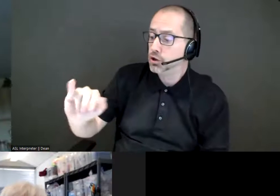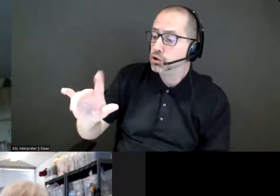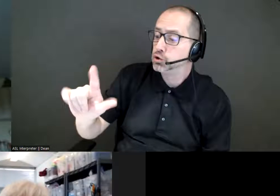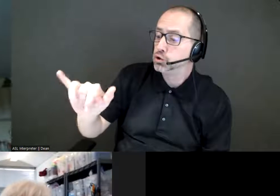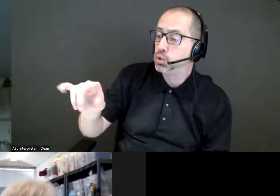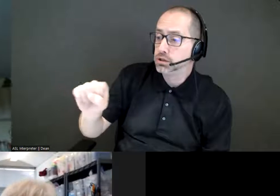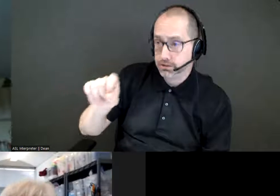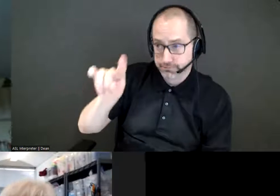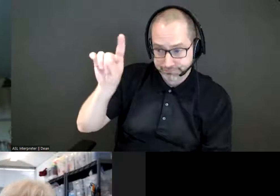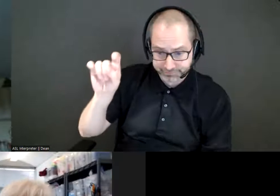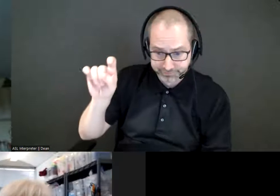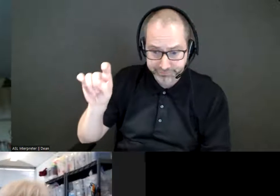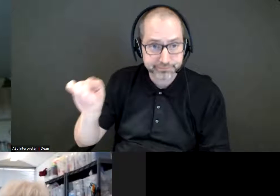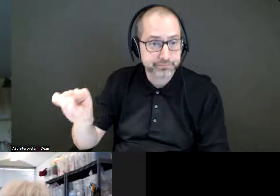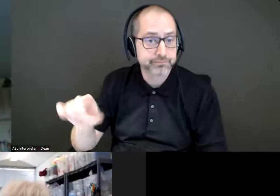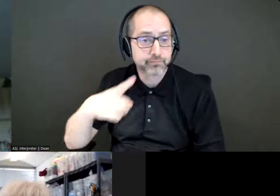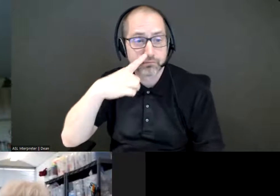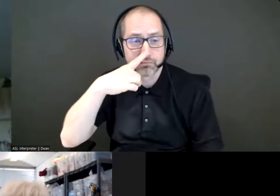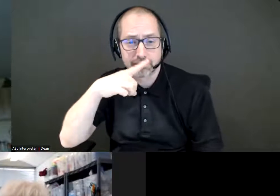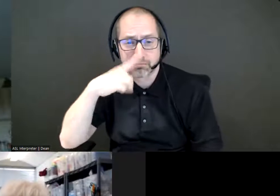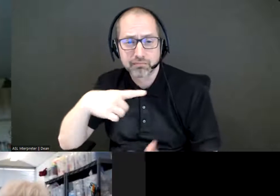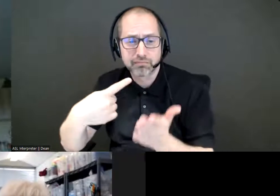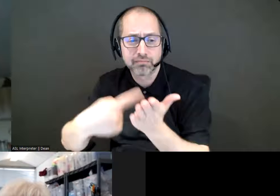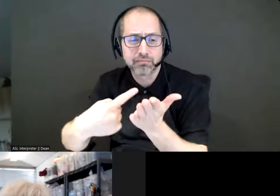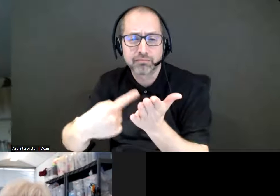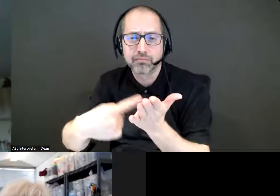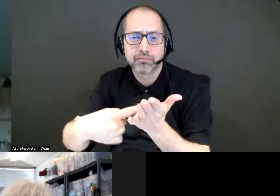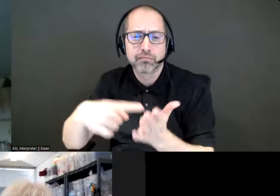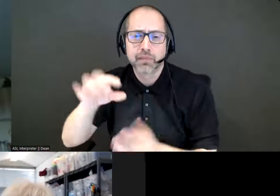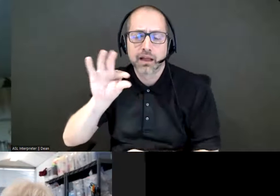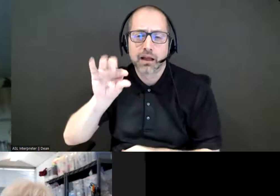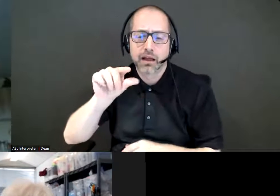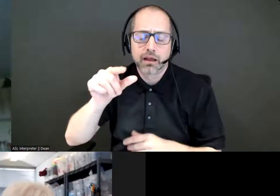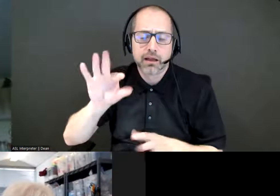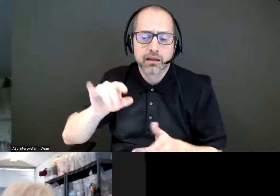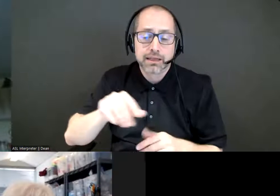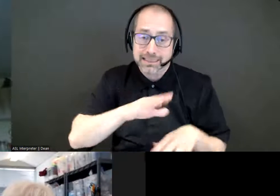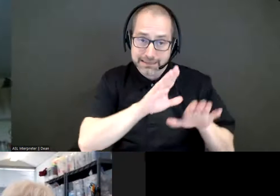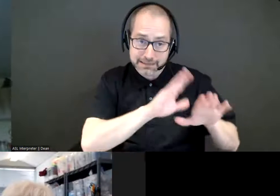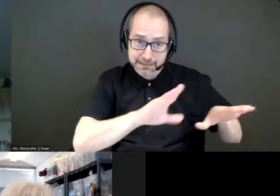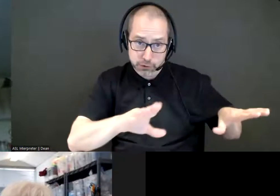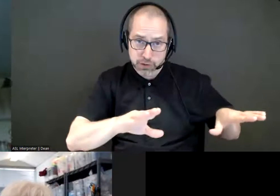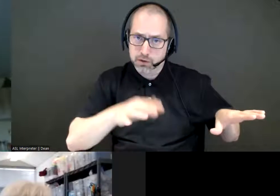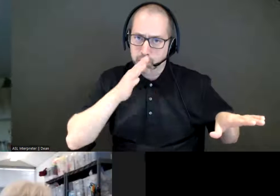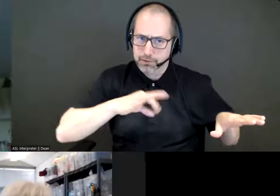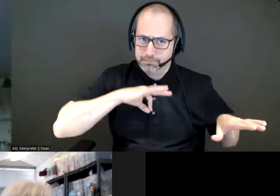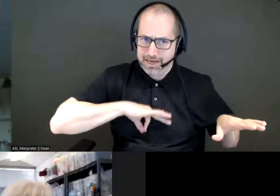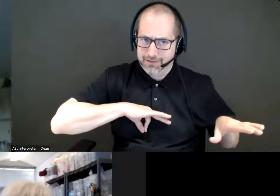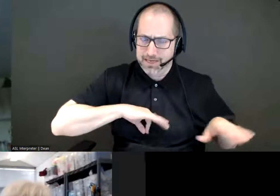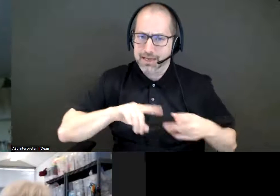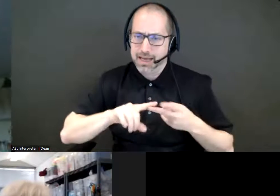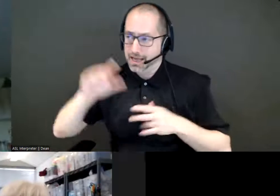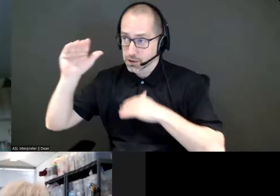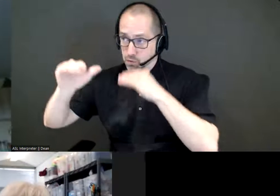you just talk a little bit about the benefits for both the kids and the older adults, the seniors that are involved